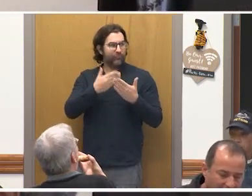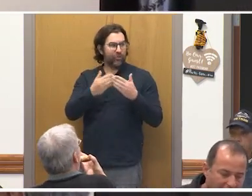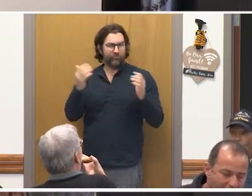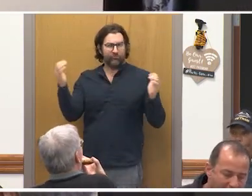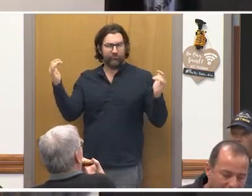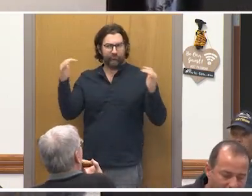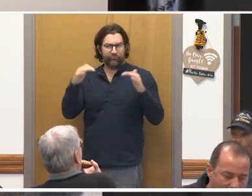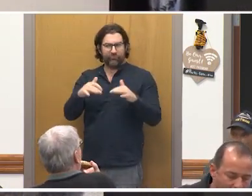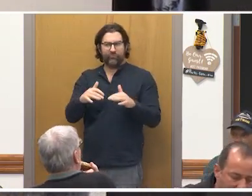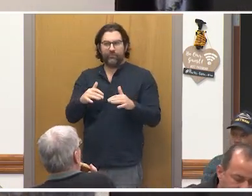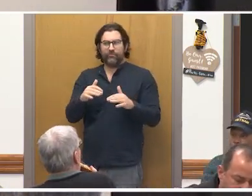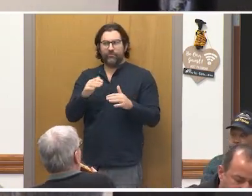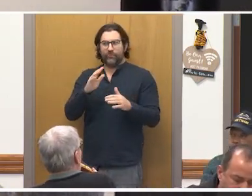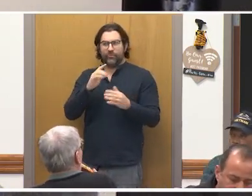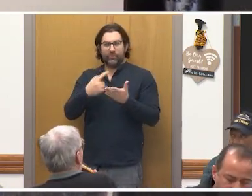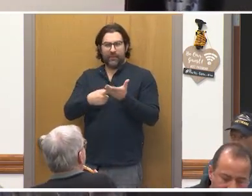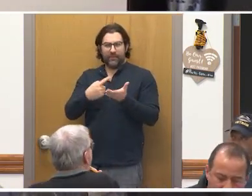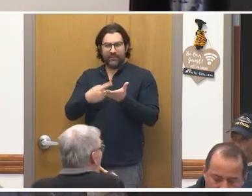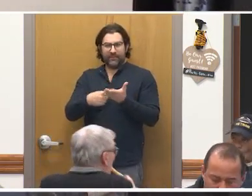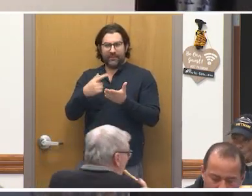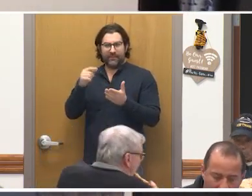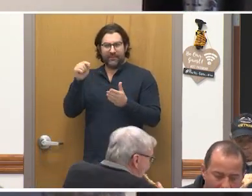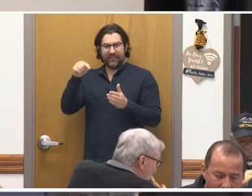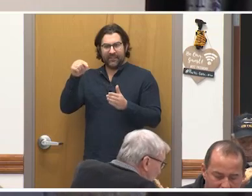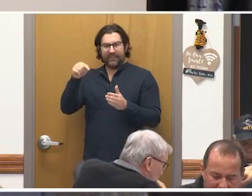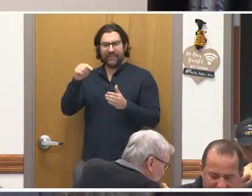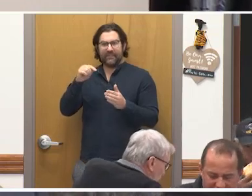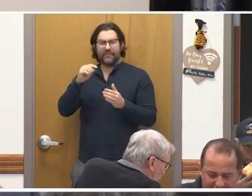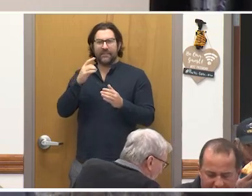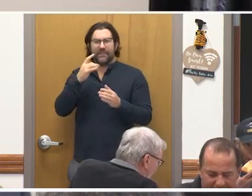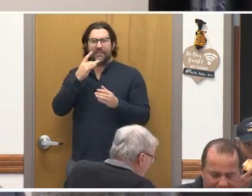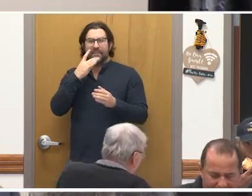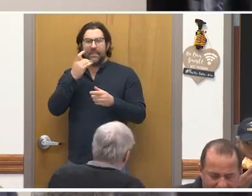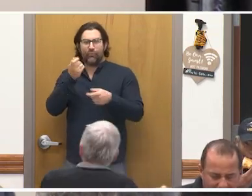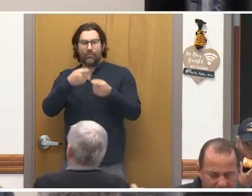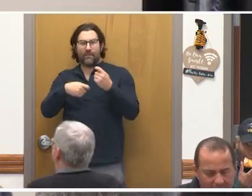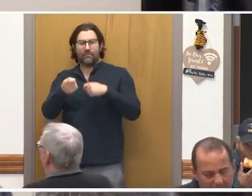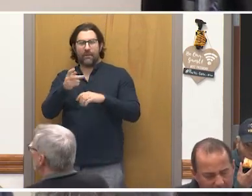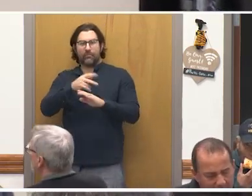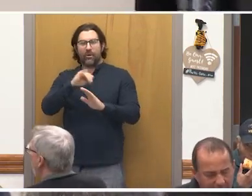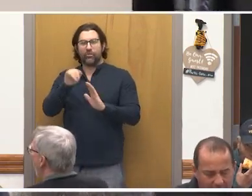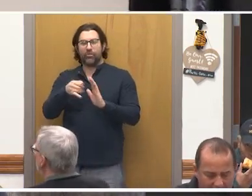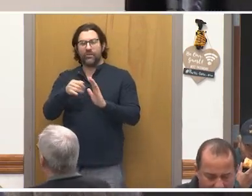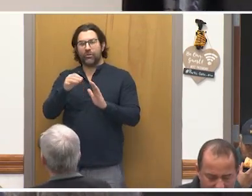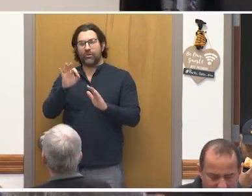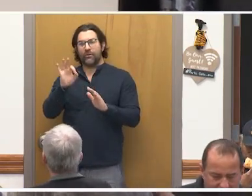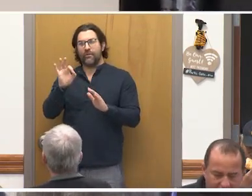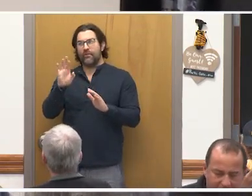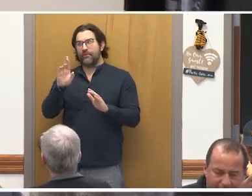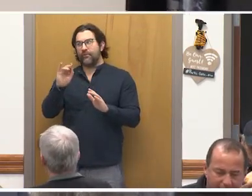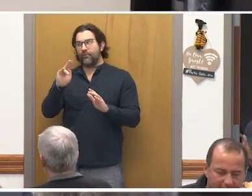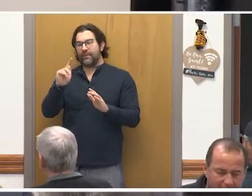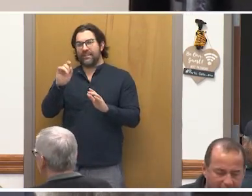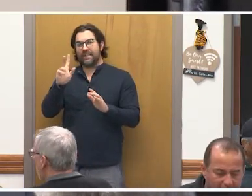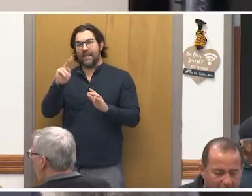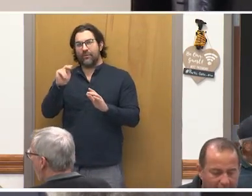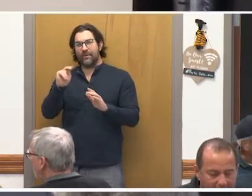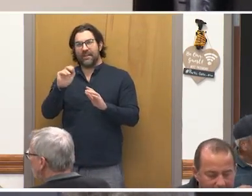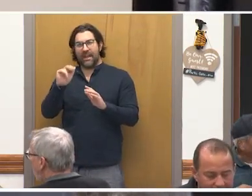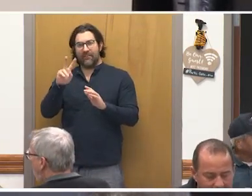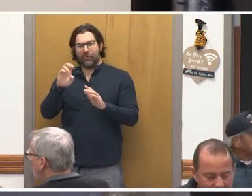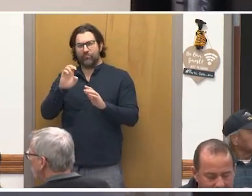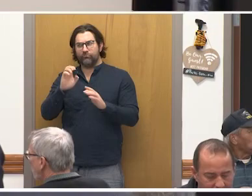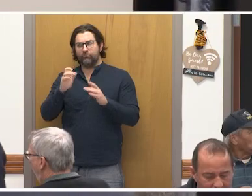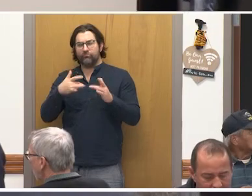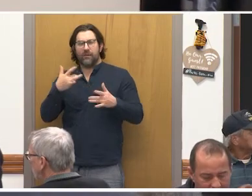turnout to talk about this signal replacement project on Frankstown Avenue. We're really excited to share with